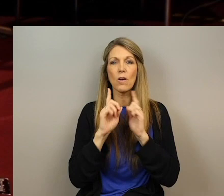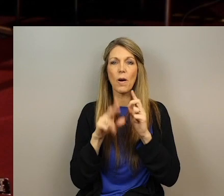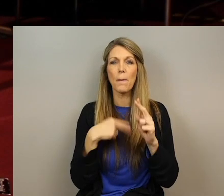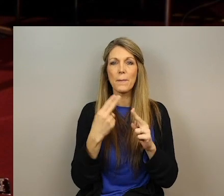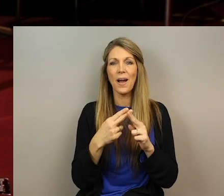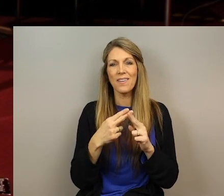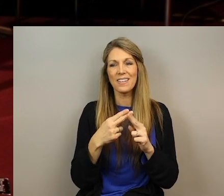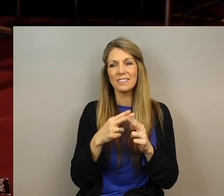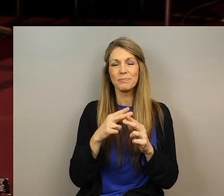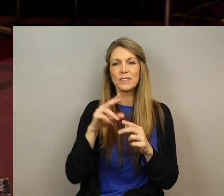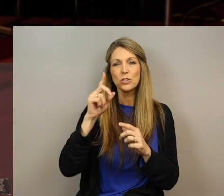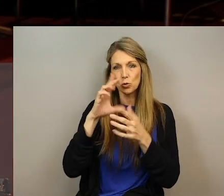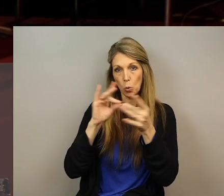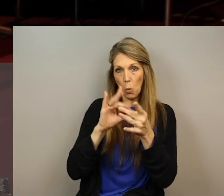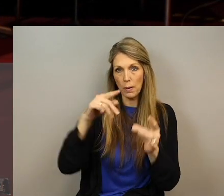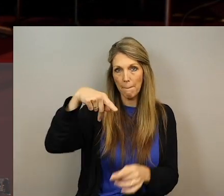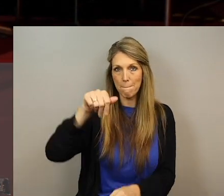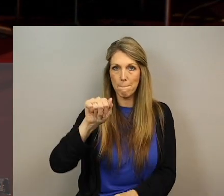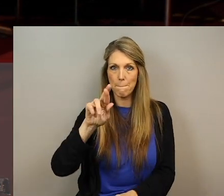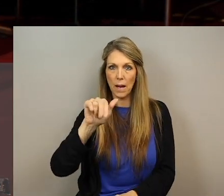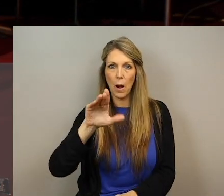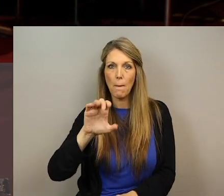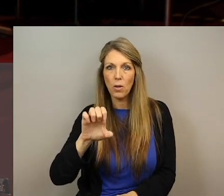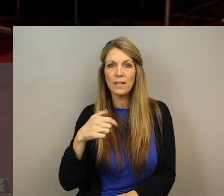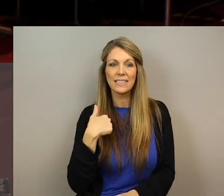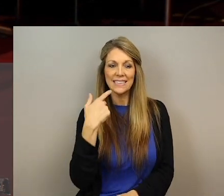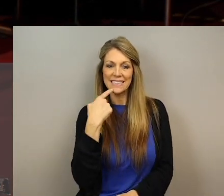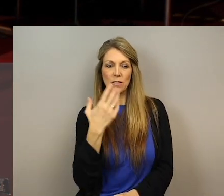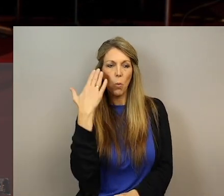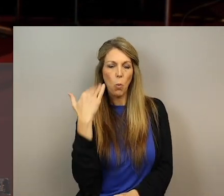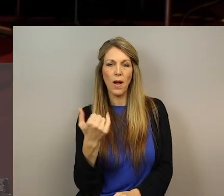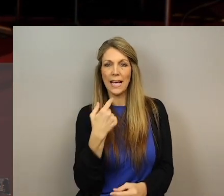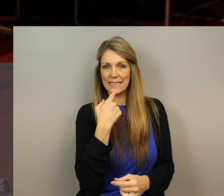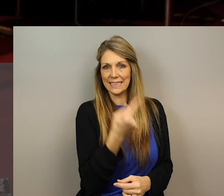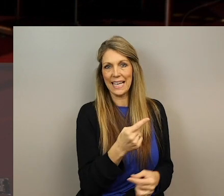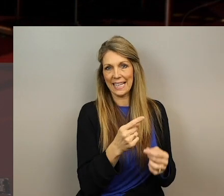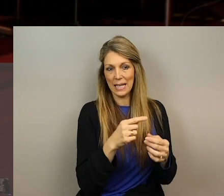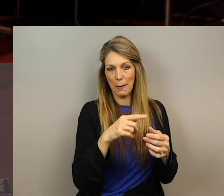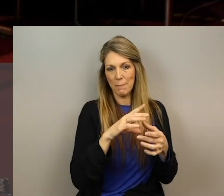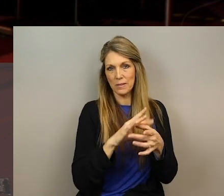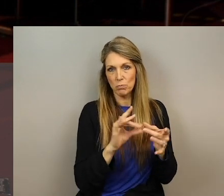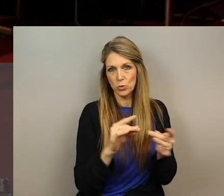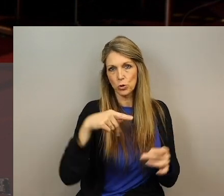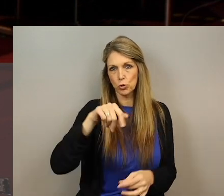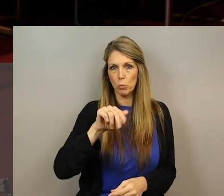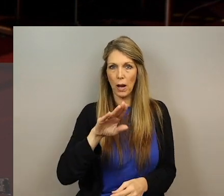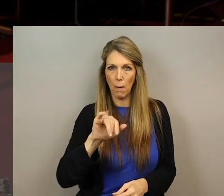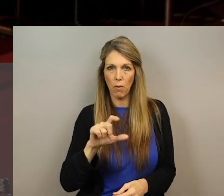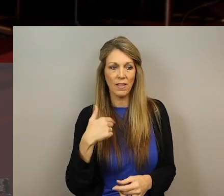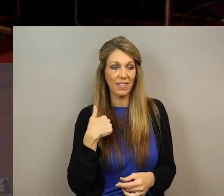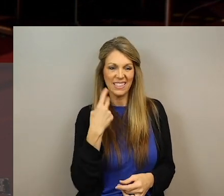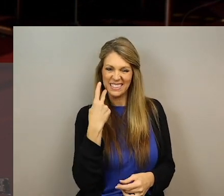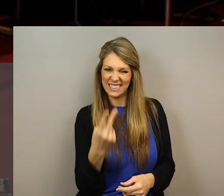about parables here. And here's what He says. He says in verse 13, He says, this is why I speak to them in parables, because seeing they do not